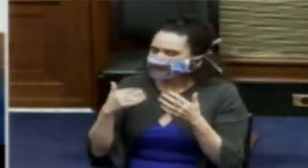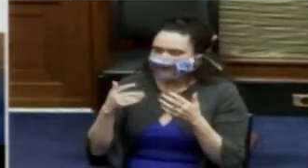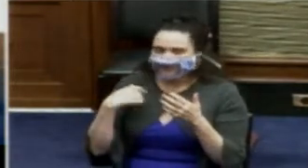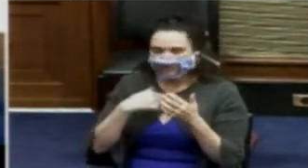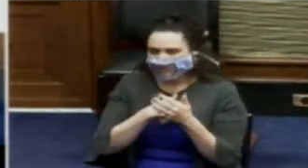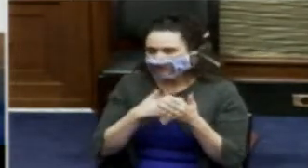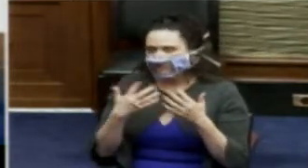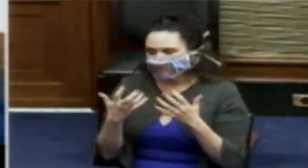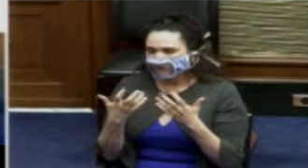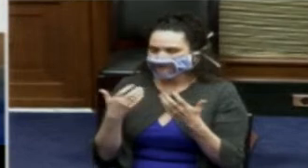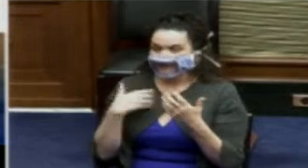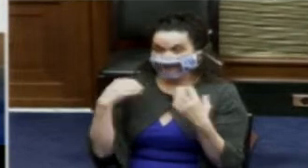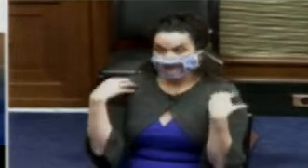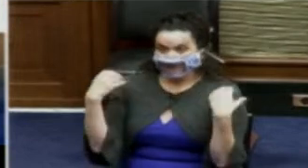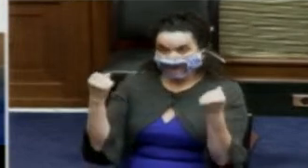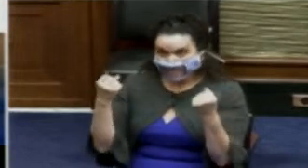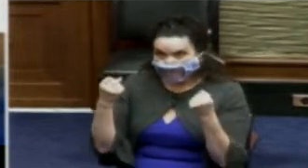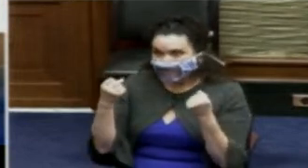doctrine?